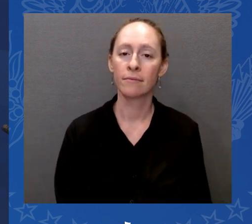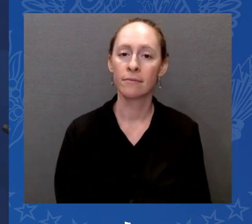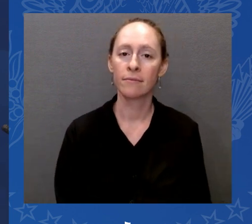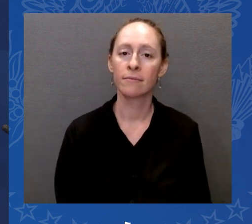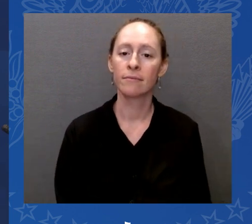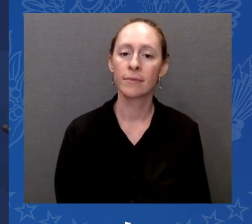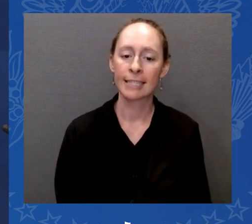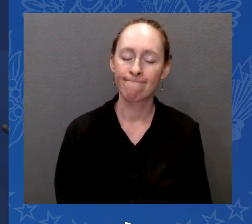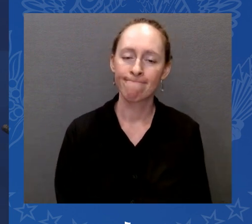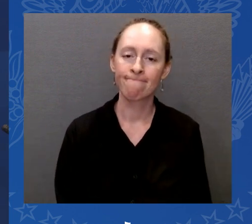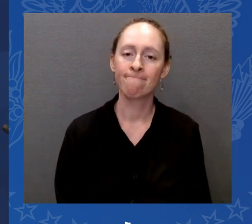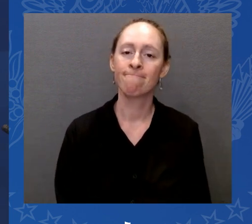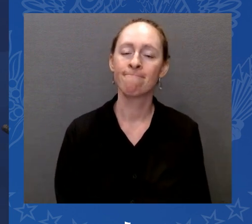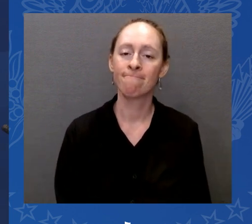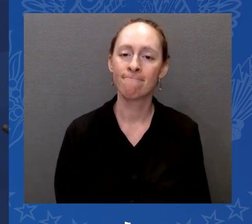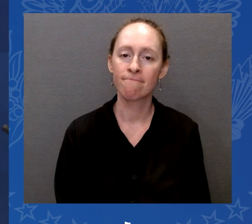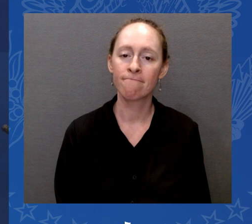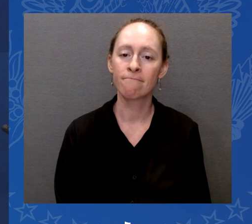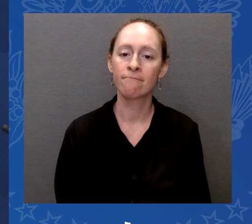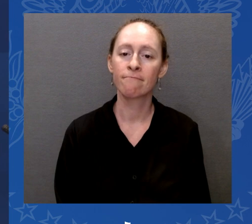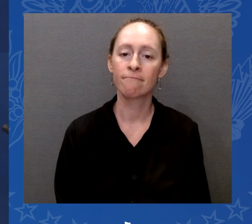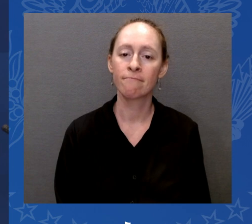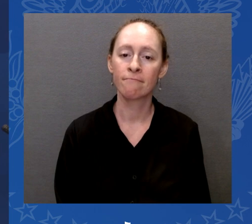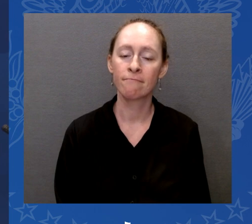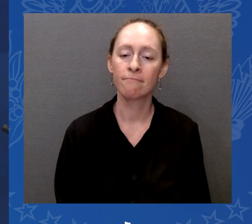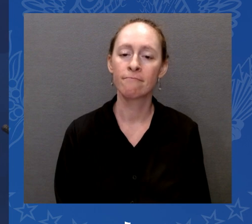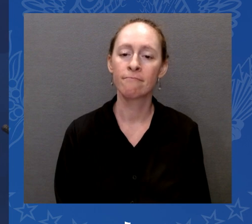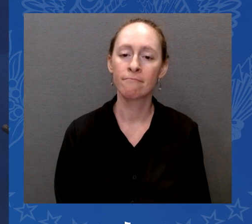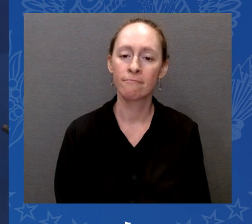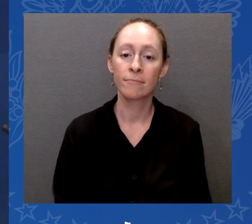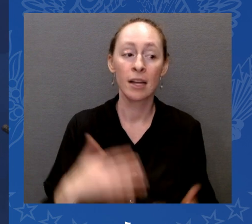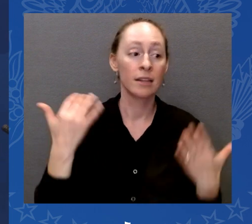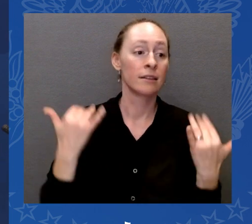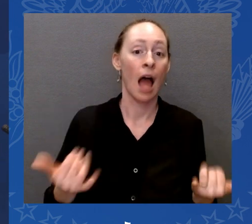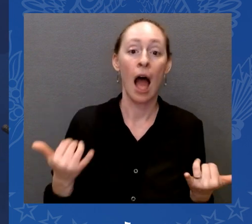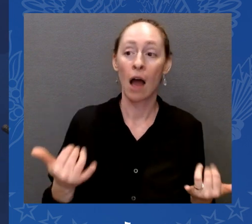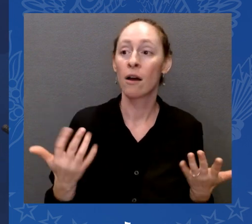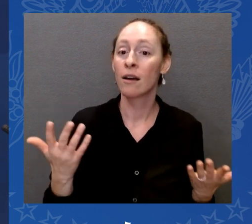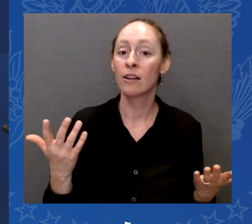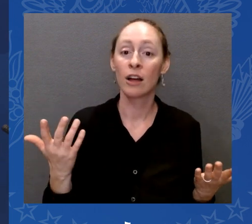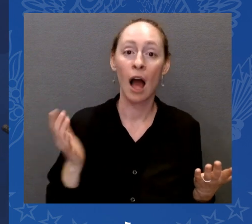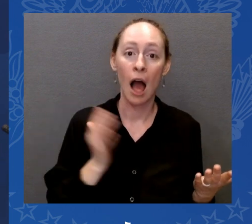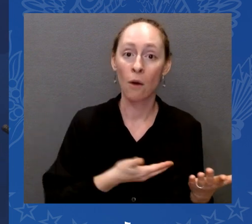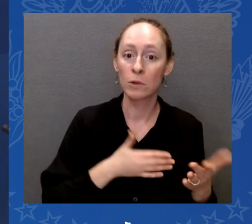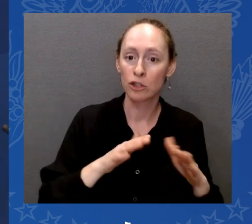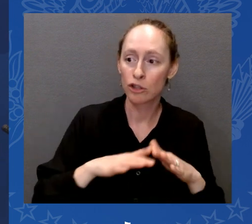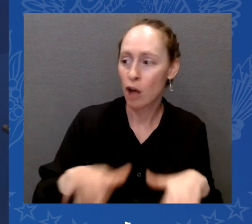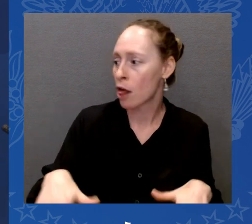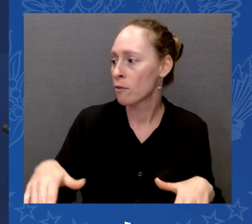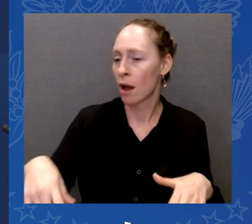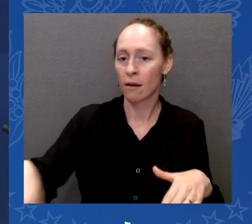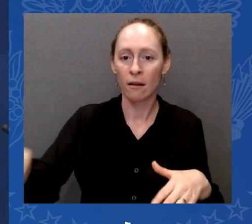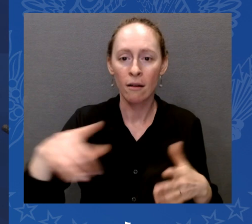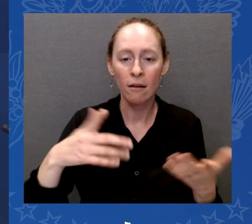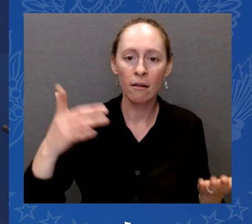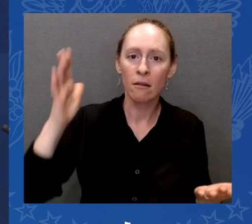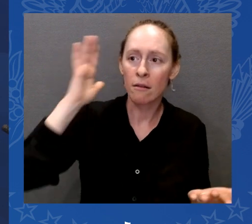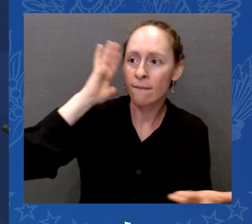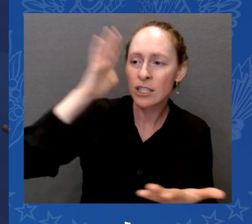our kids. Our greatest export were our children. I lived through that. That's in my soul. I know what happened to a state and to a